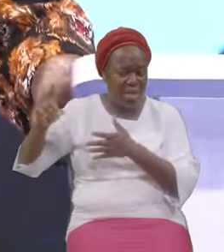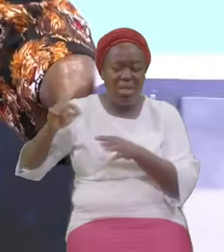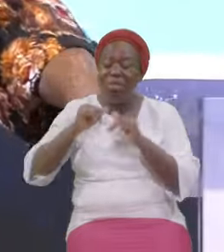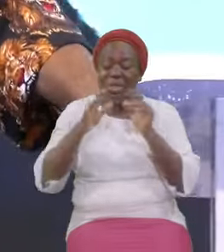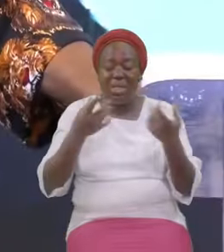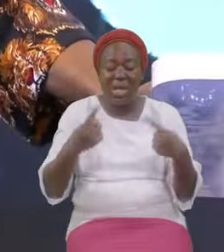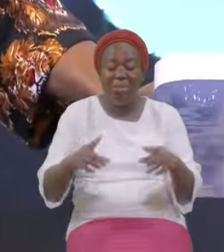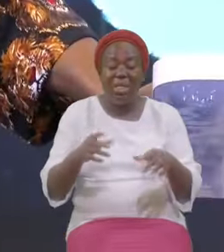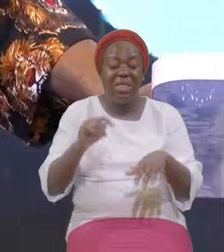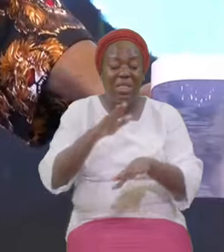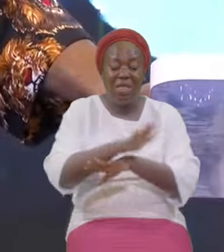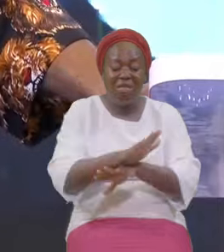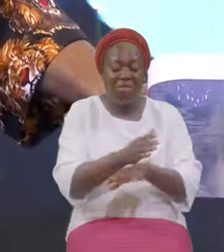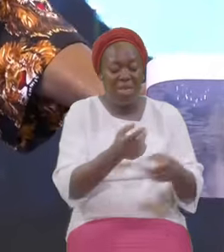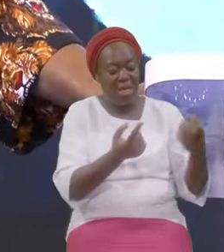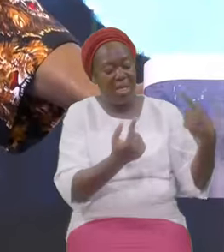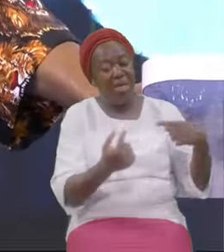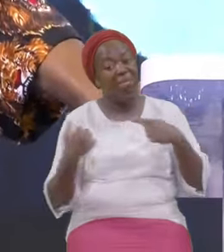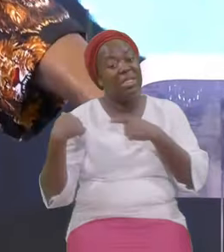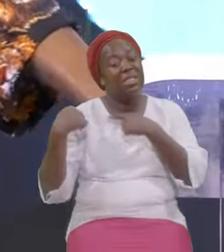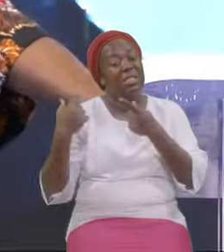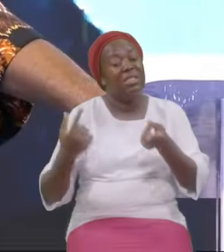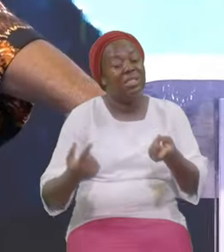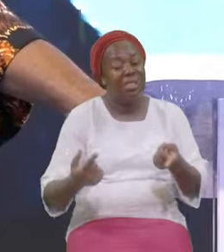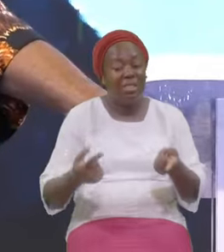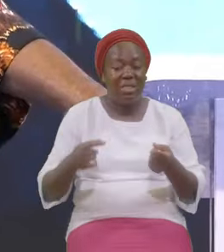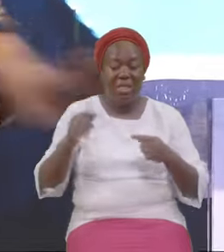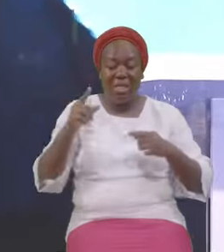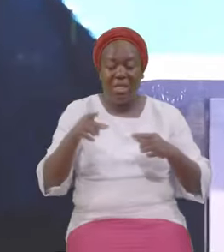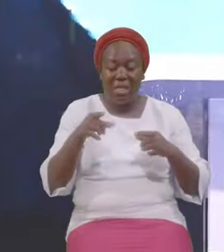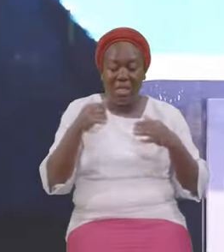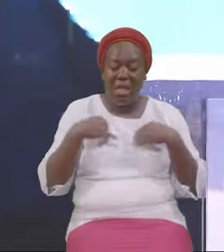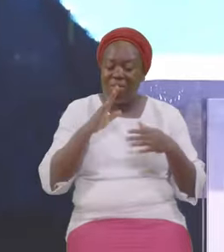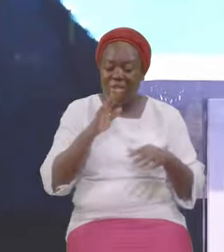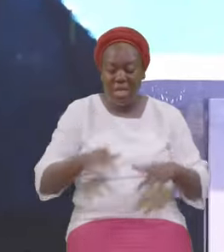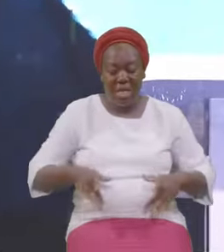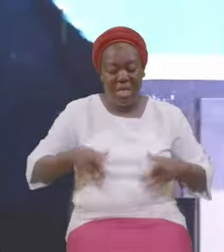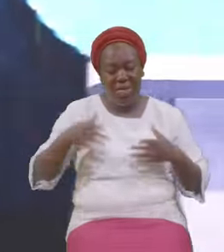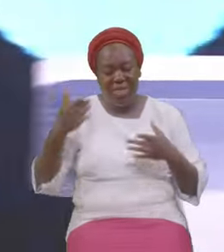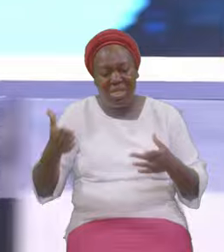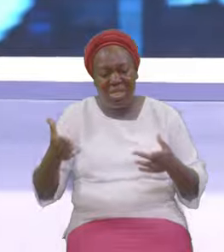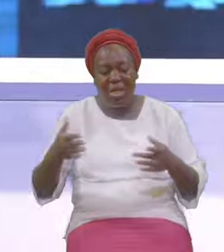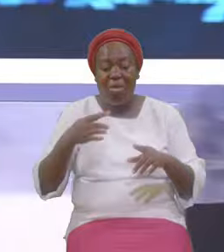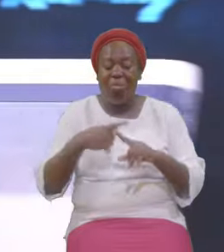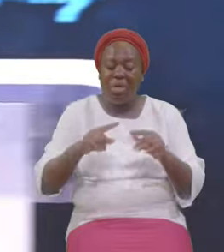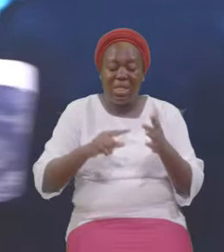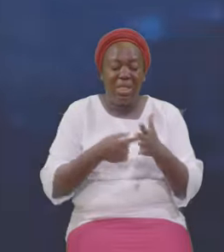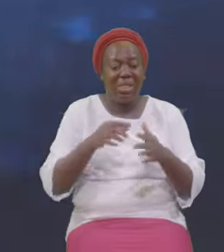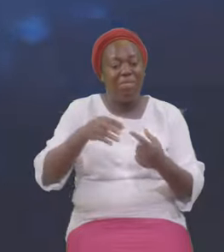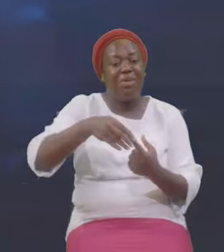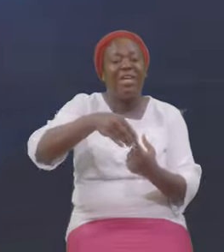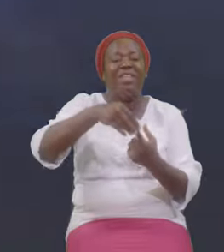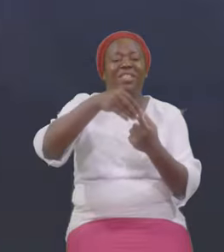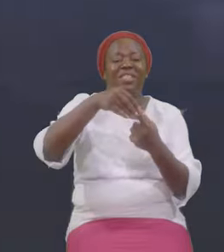came since they have been living in their community. But this special day, it was